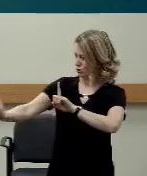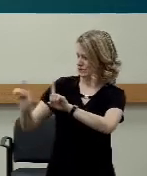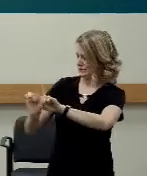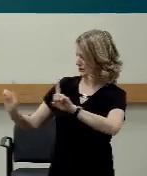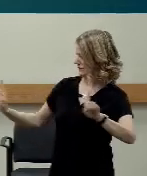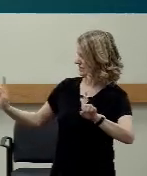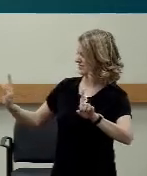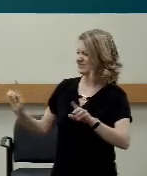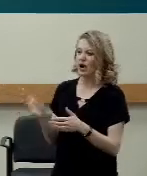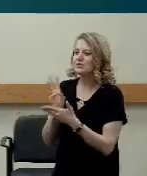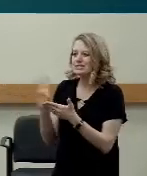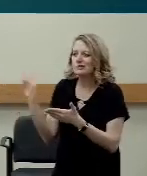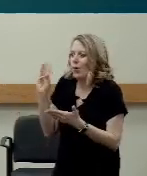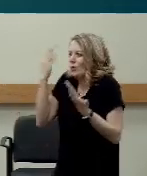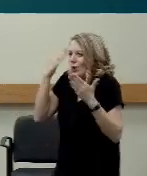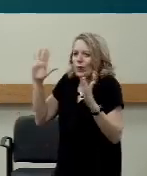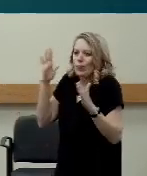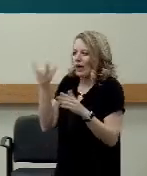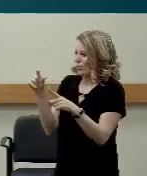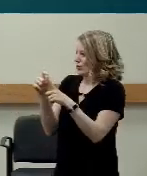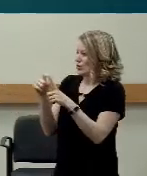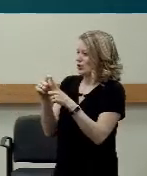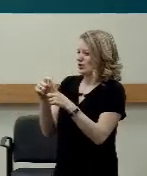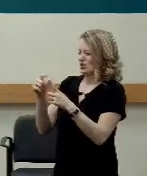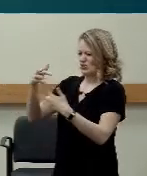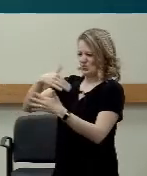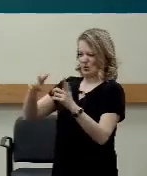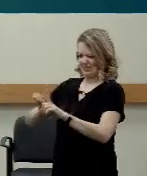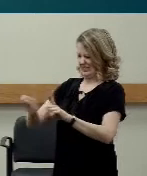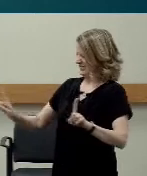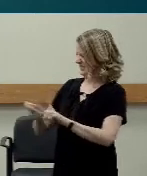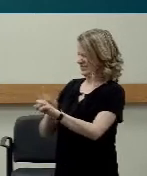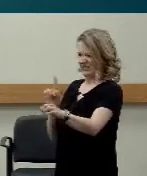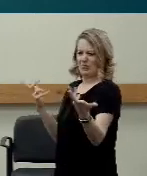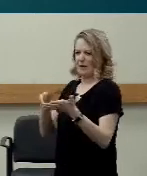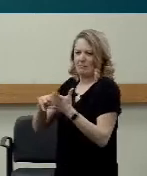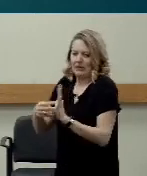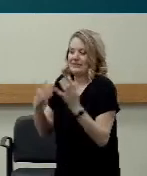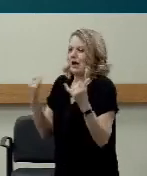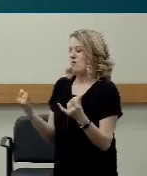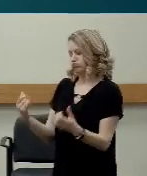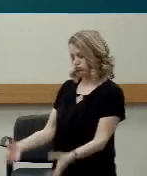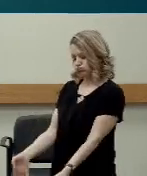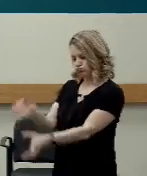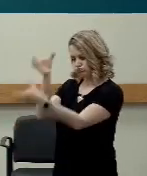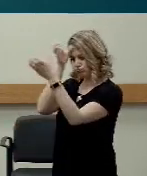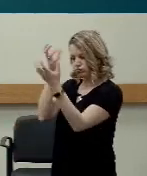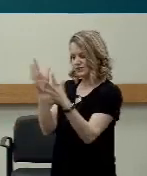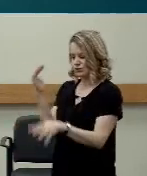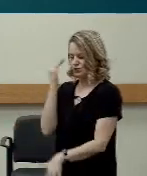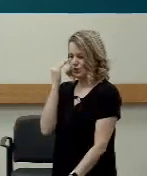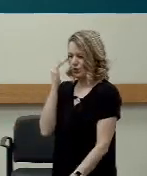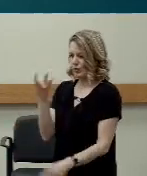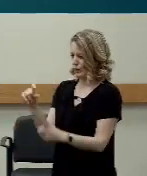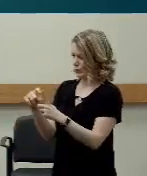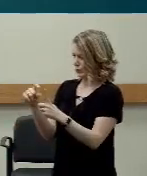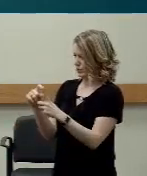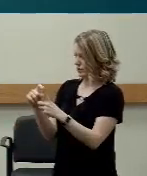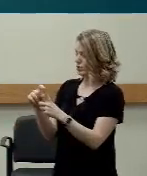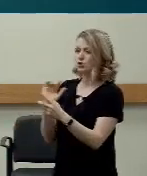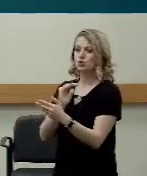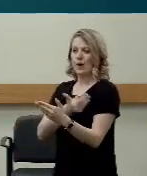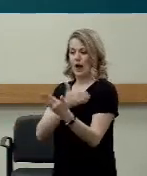ago now is a commonly used word for all of us. So we've got to evaluate our community on